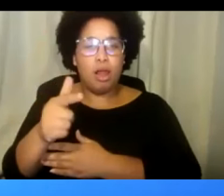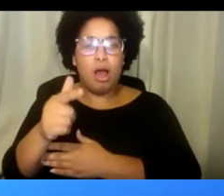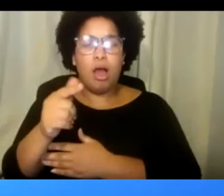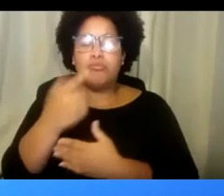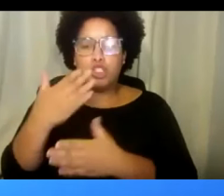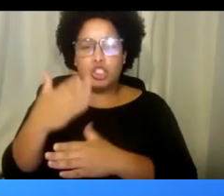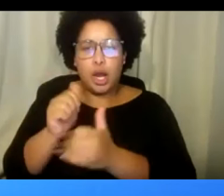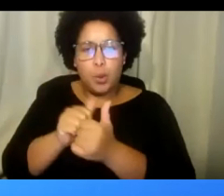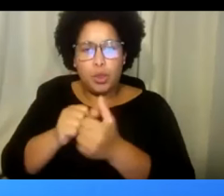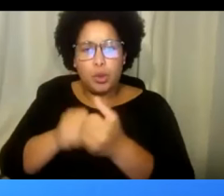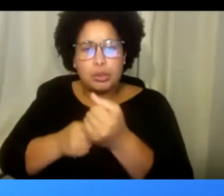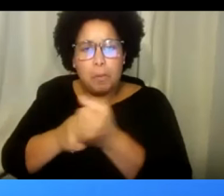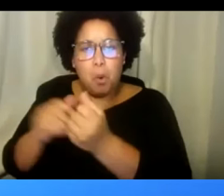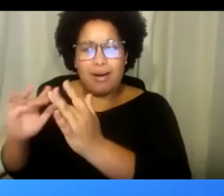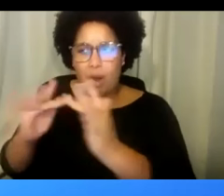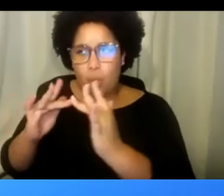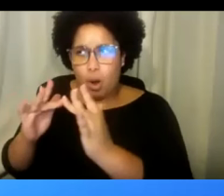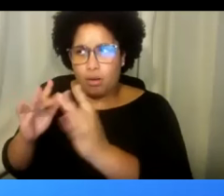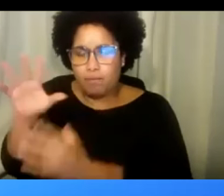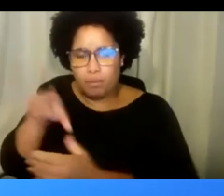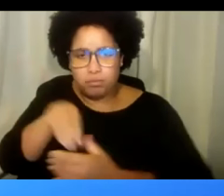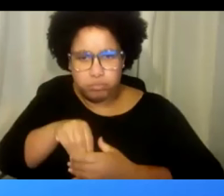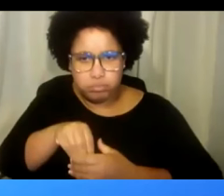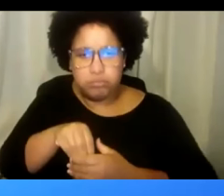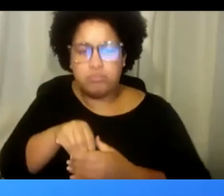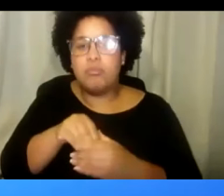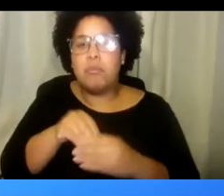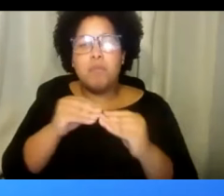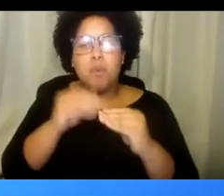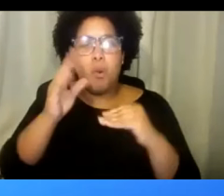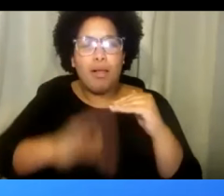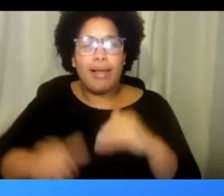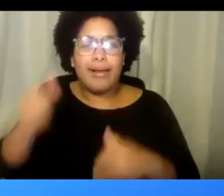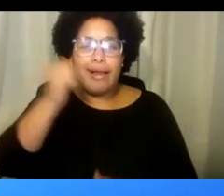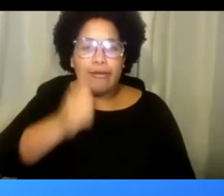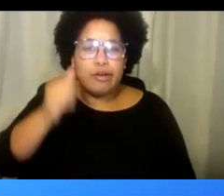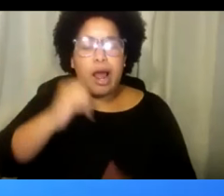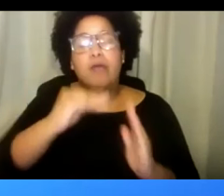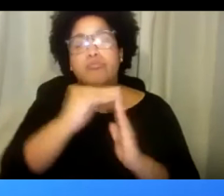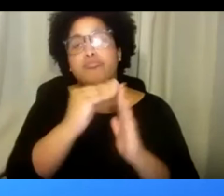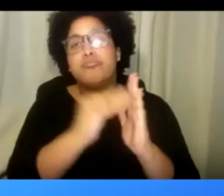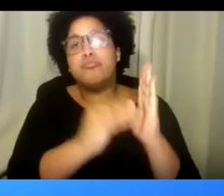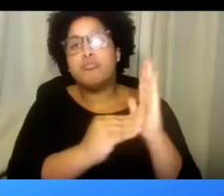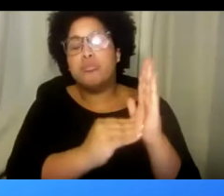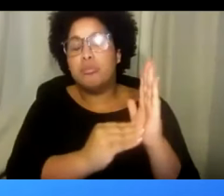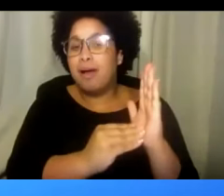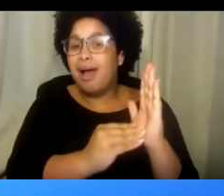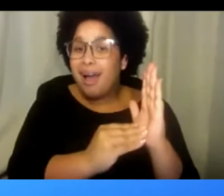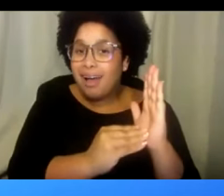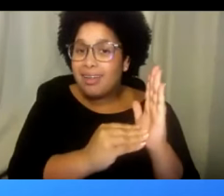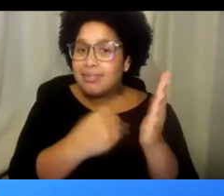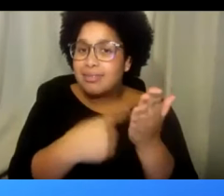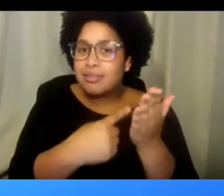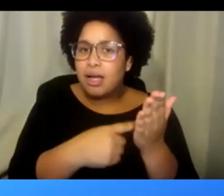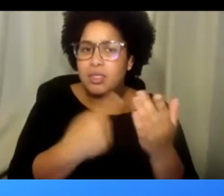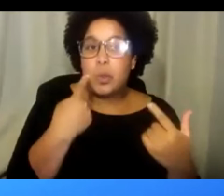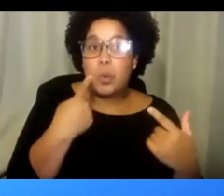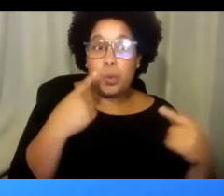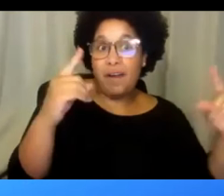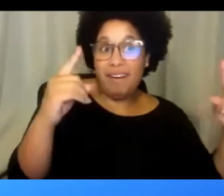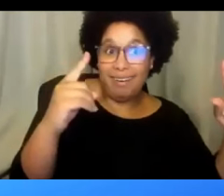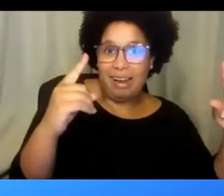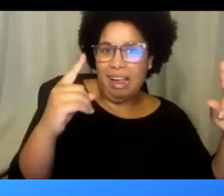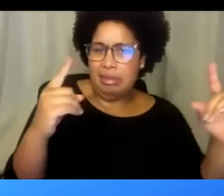network. The learning log captures more than just daily notes. It captures what works and doesn't work. As